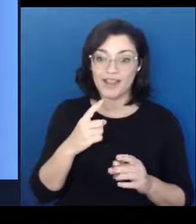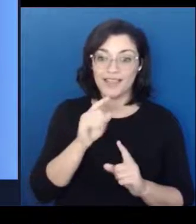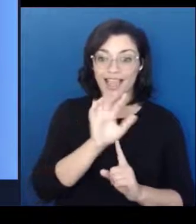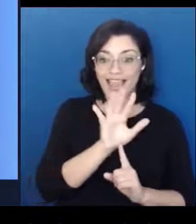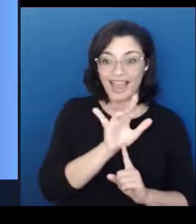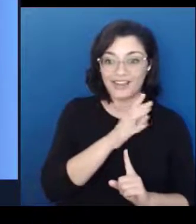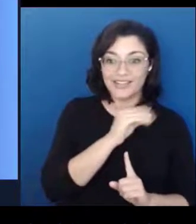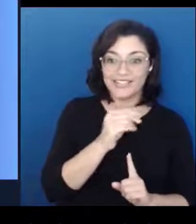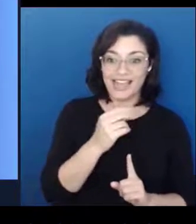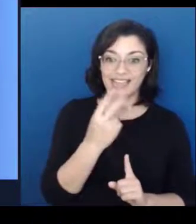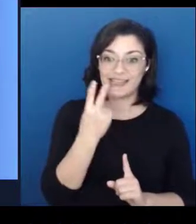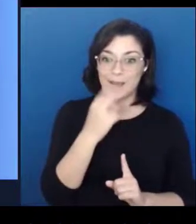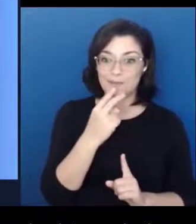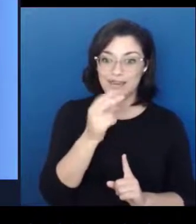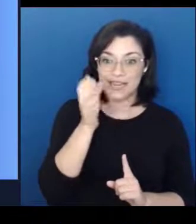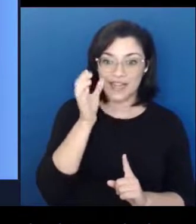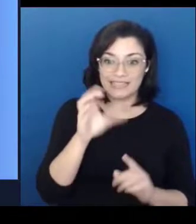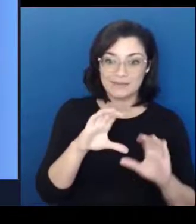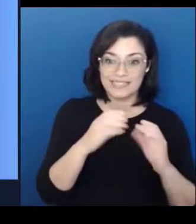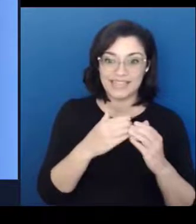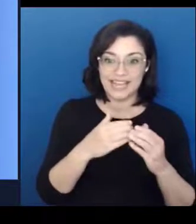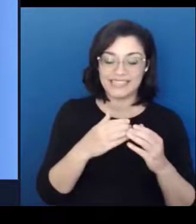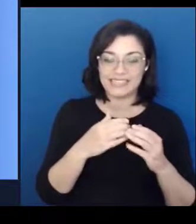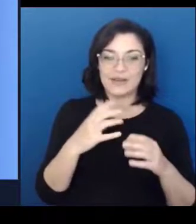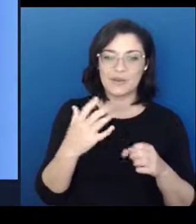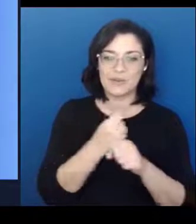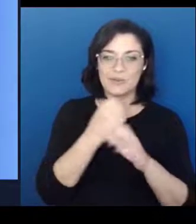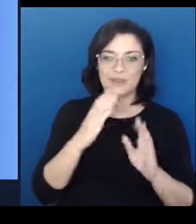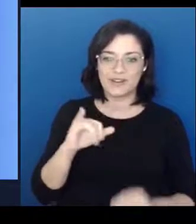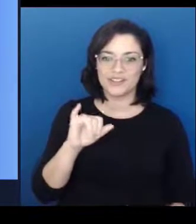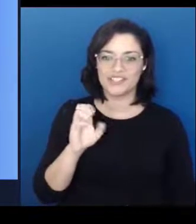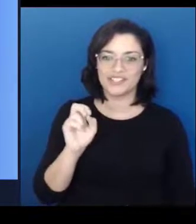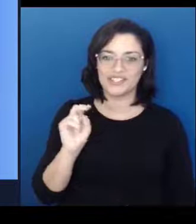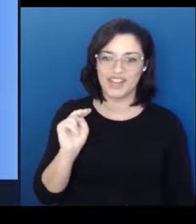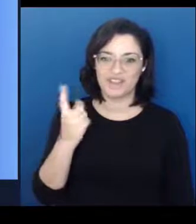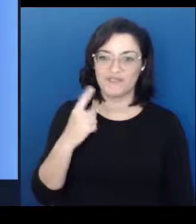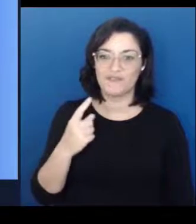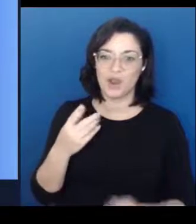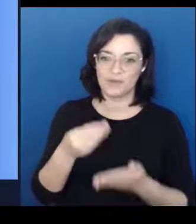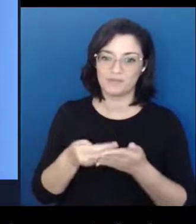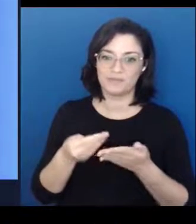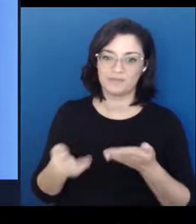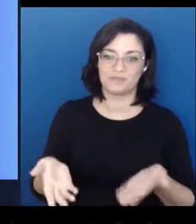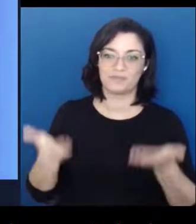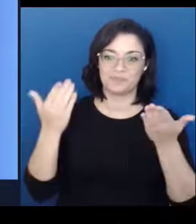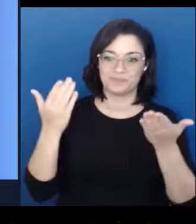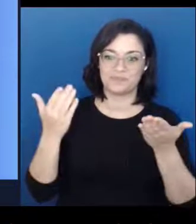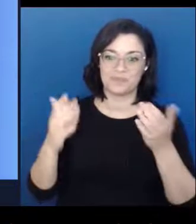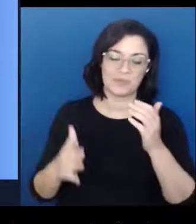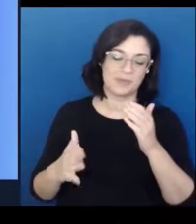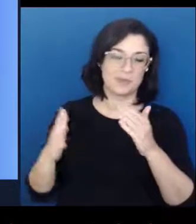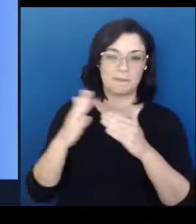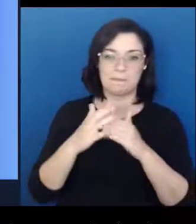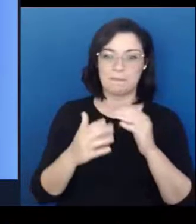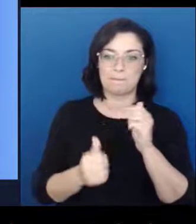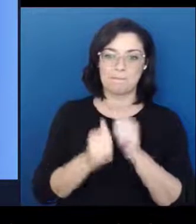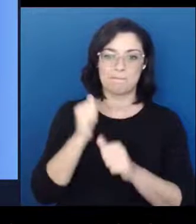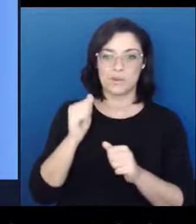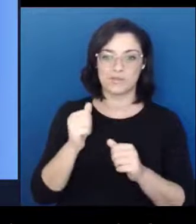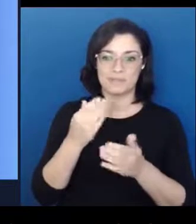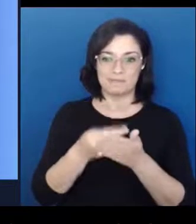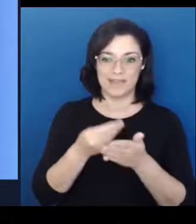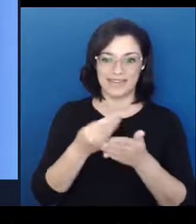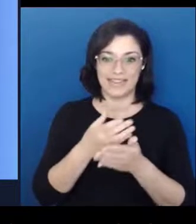raising the most money by an individual. Thank you, Jen. And the copy of my book and Lip Reading